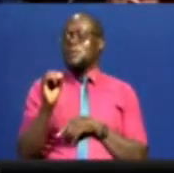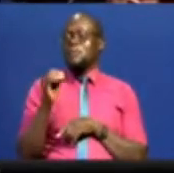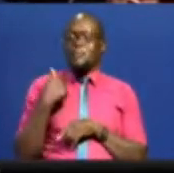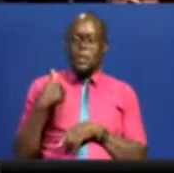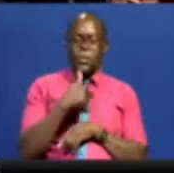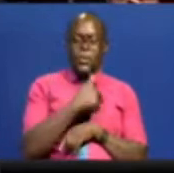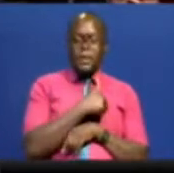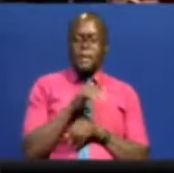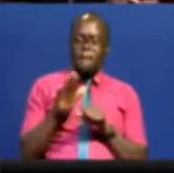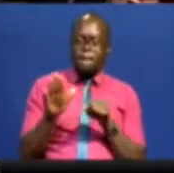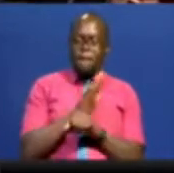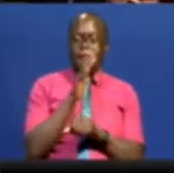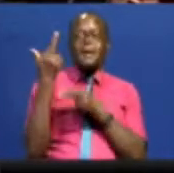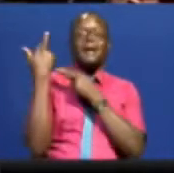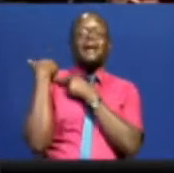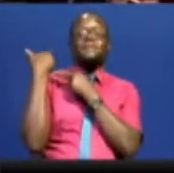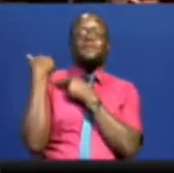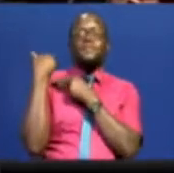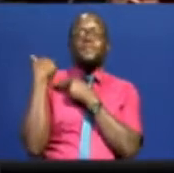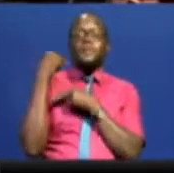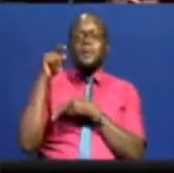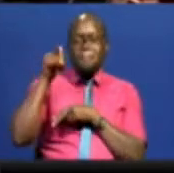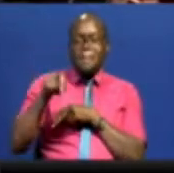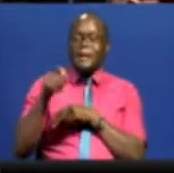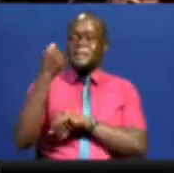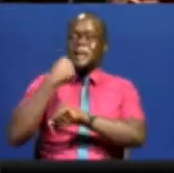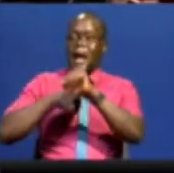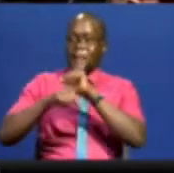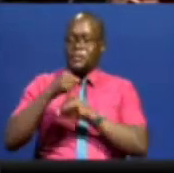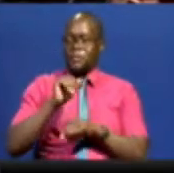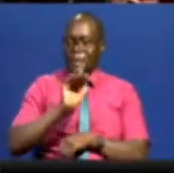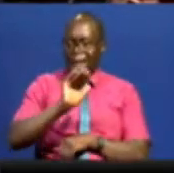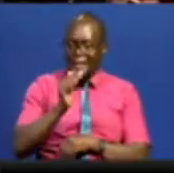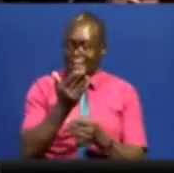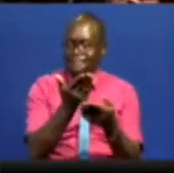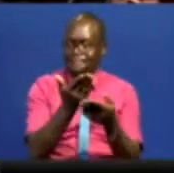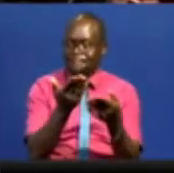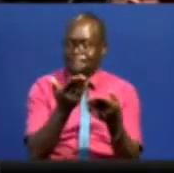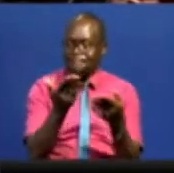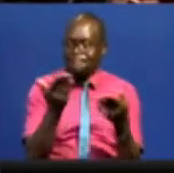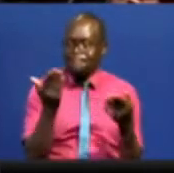House to take action. I want to ask you